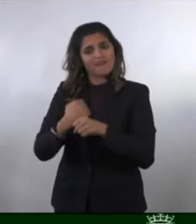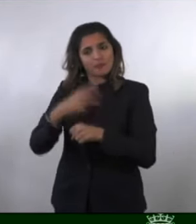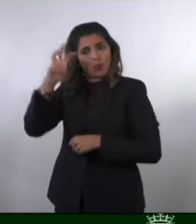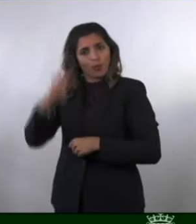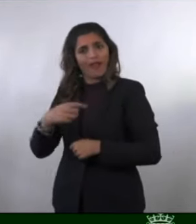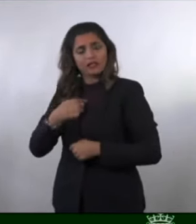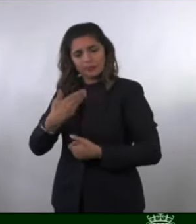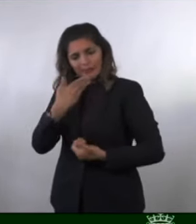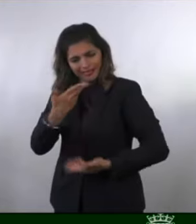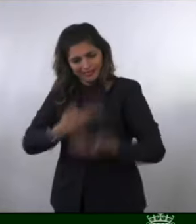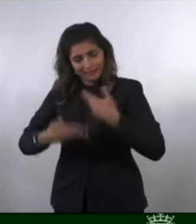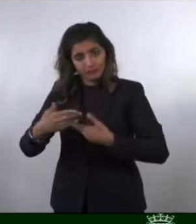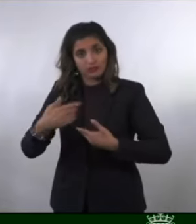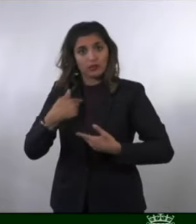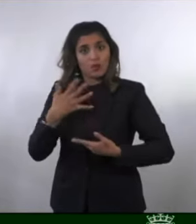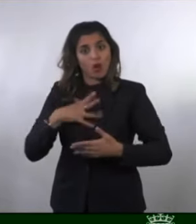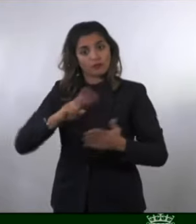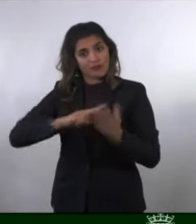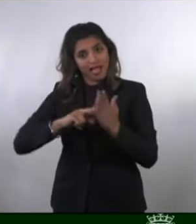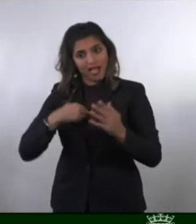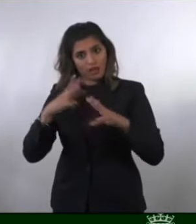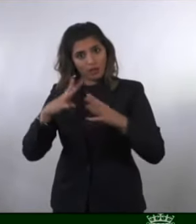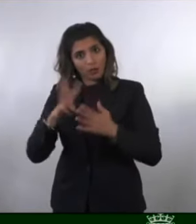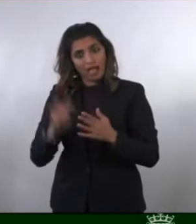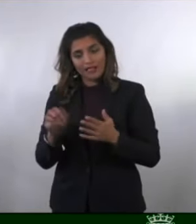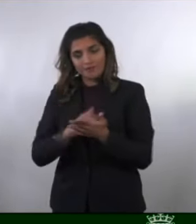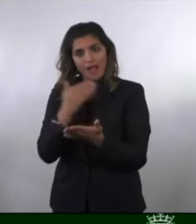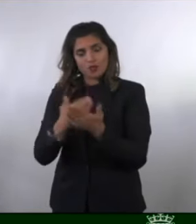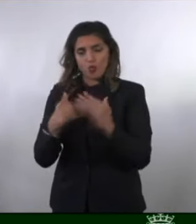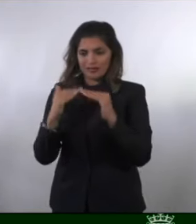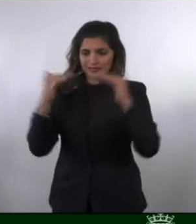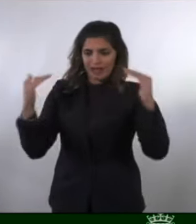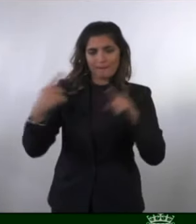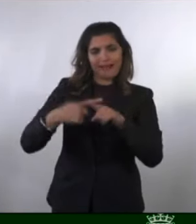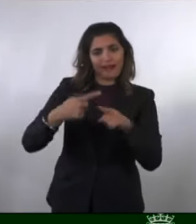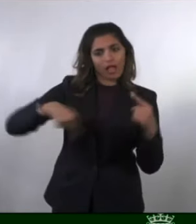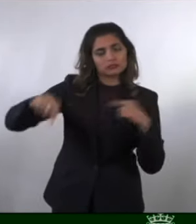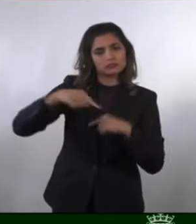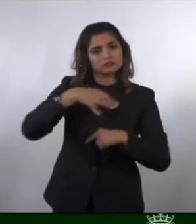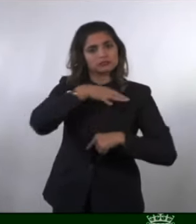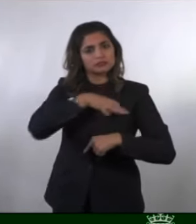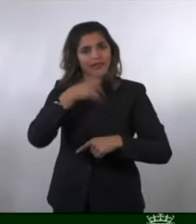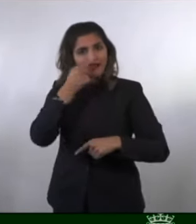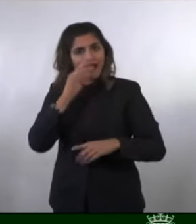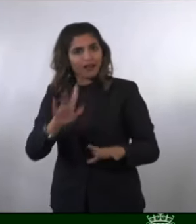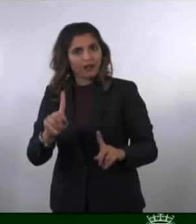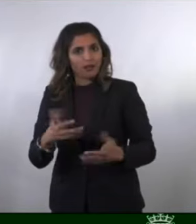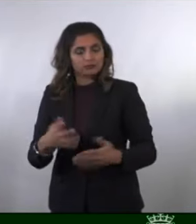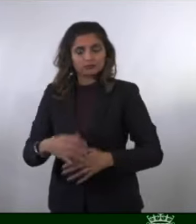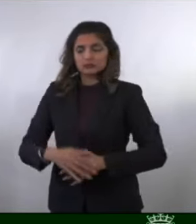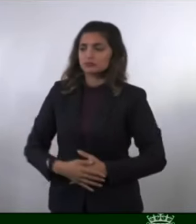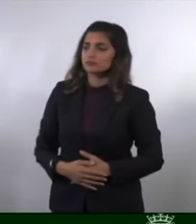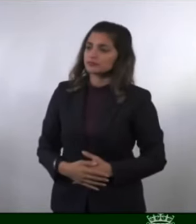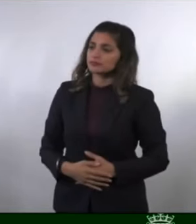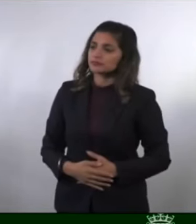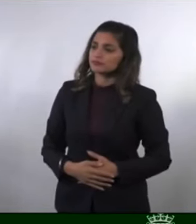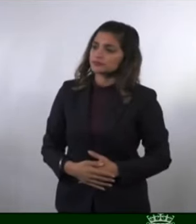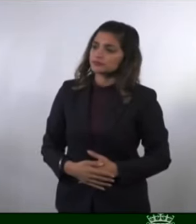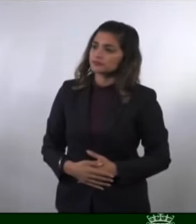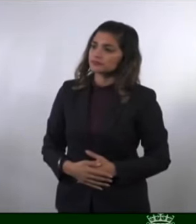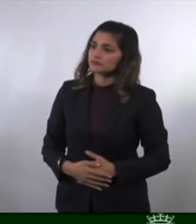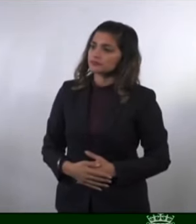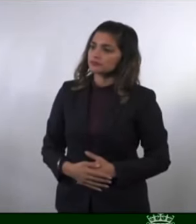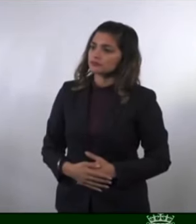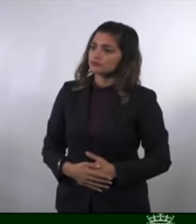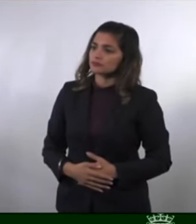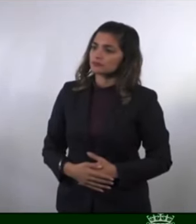same privileges that will be available in England? Yes. Yes, indeed, Madam Deputy Speaker. We'll share all